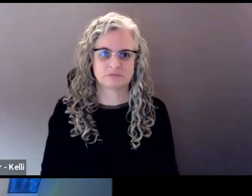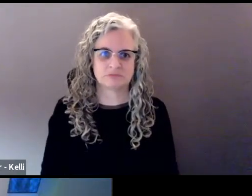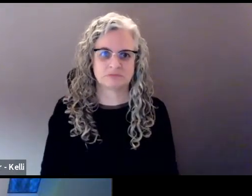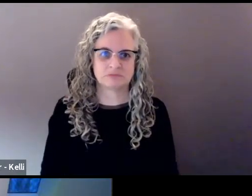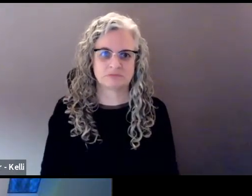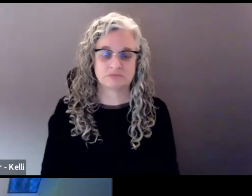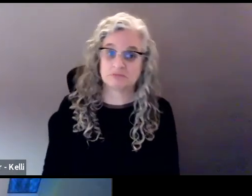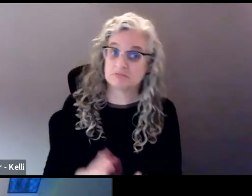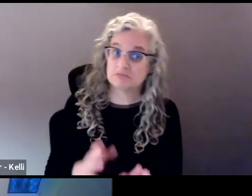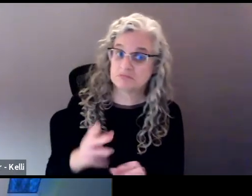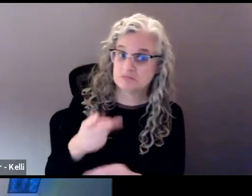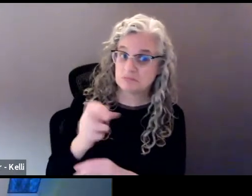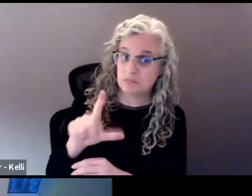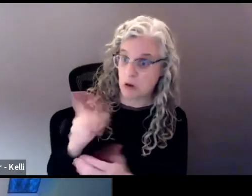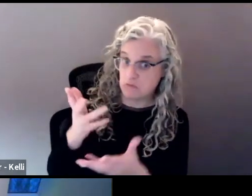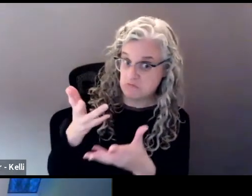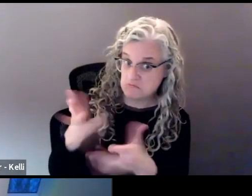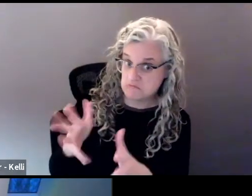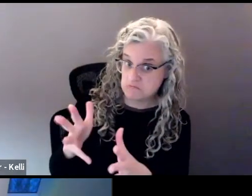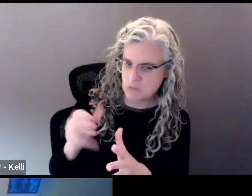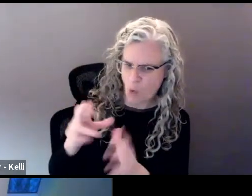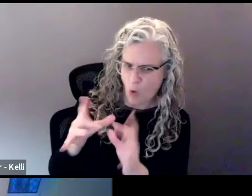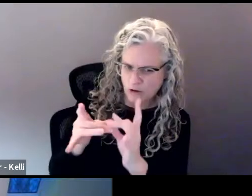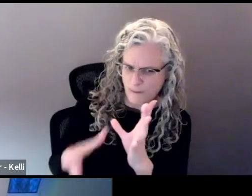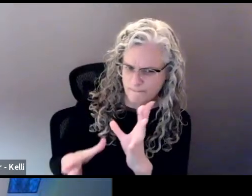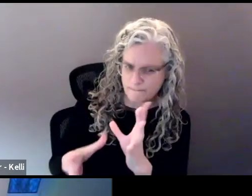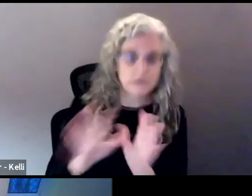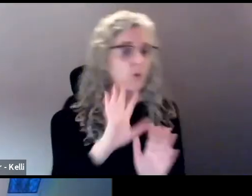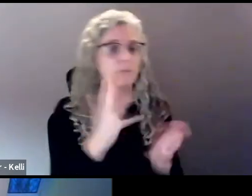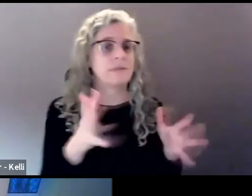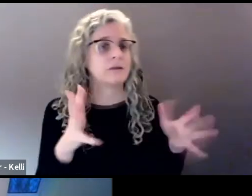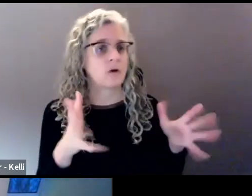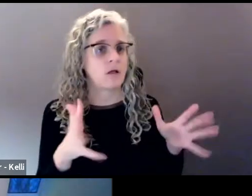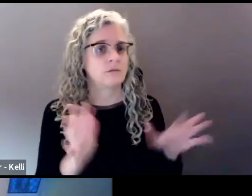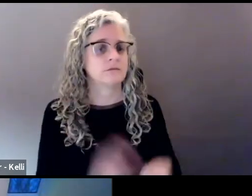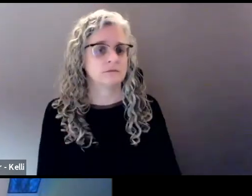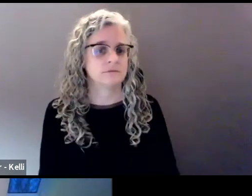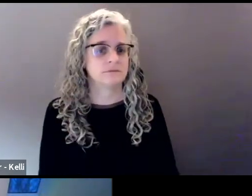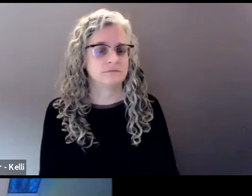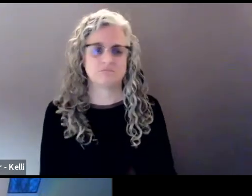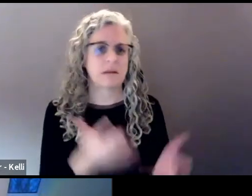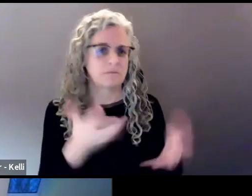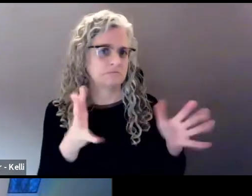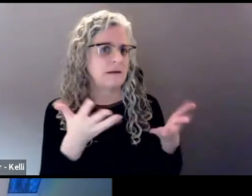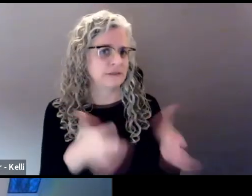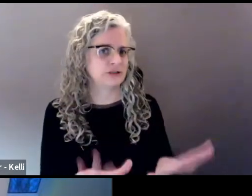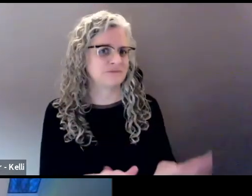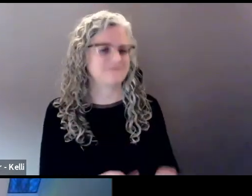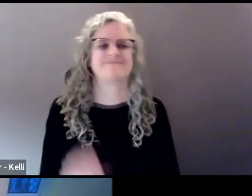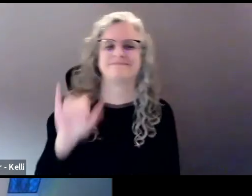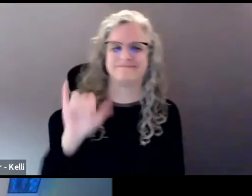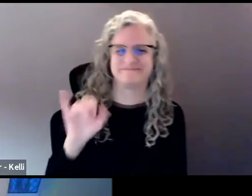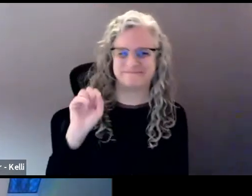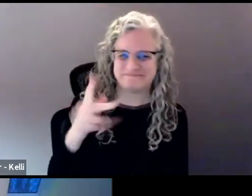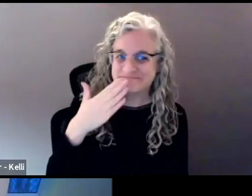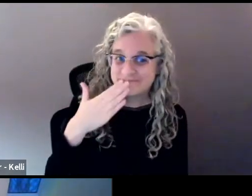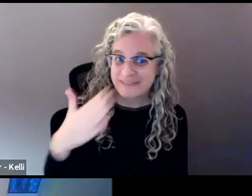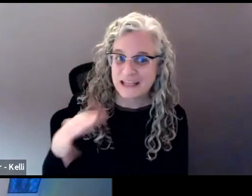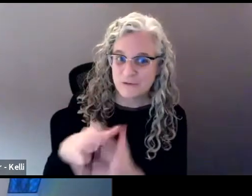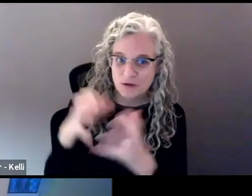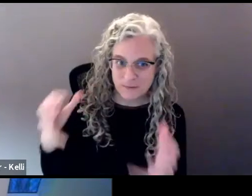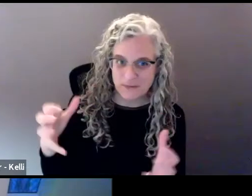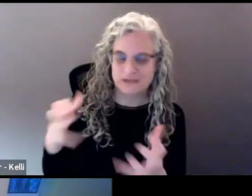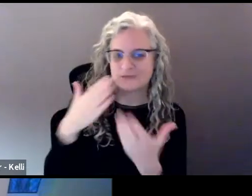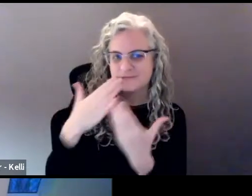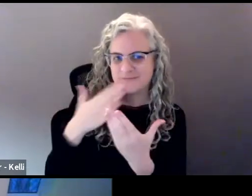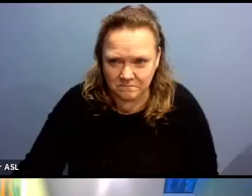Is that it, Mr. Palmieri? Did we lose you? Yes, that's it. Oh, okay. Well, thank you very much.